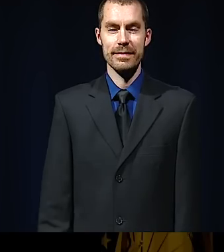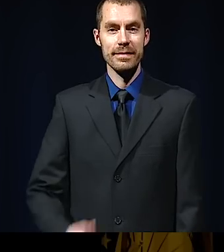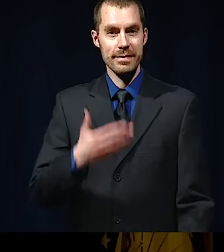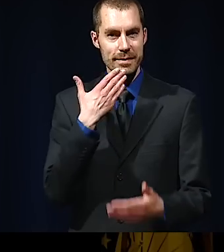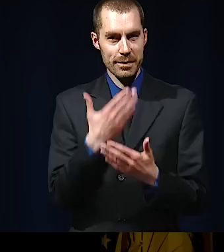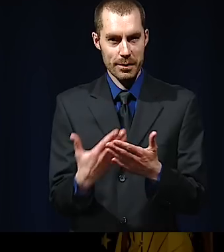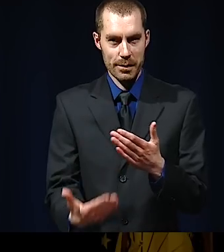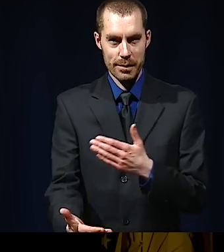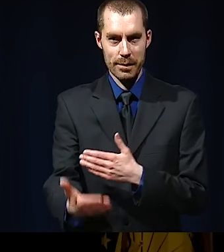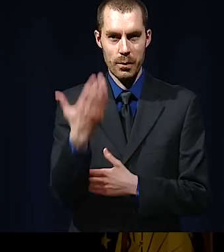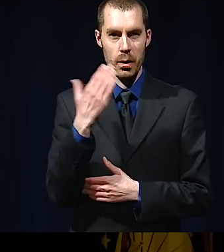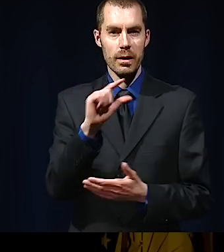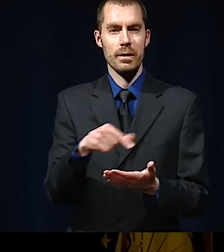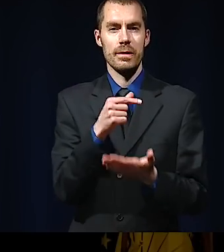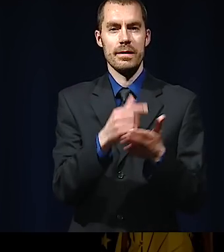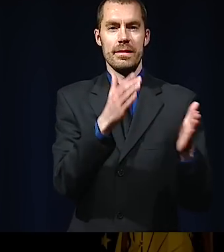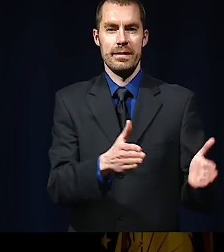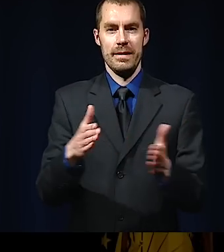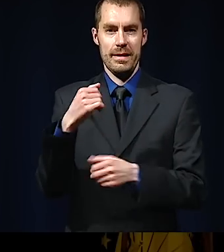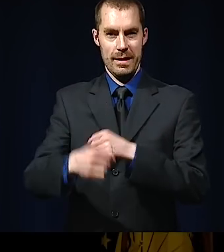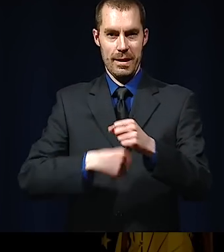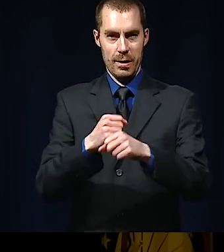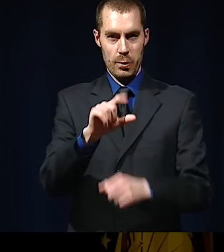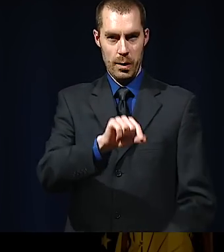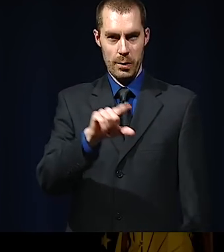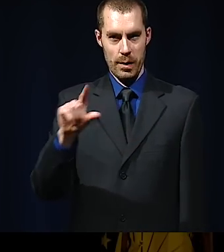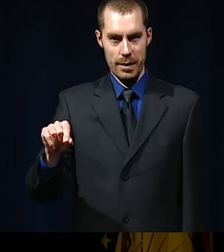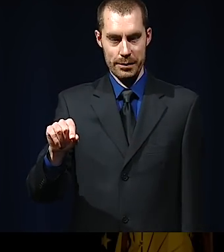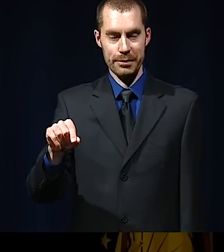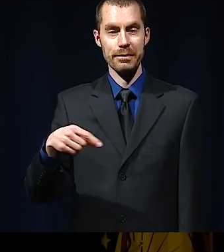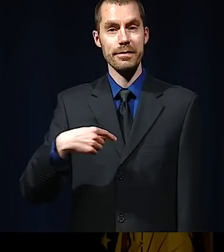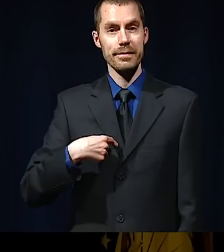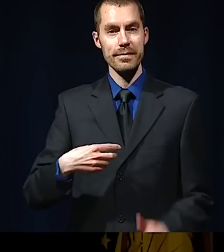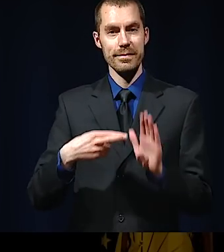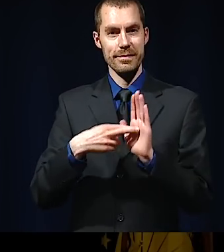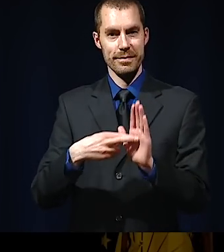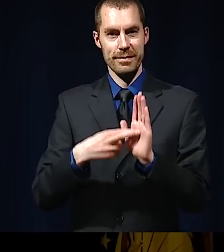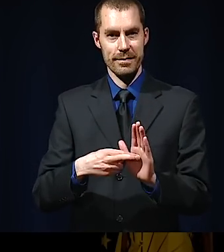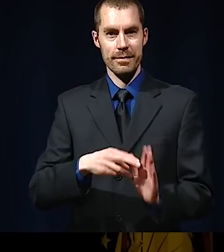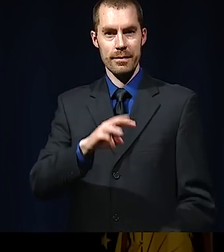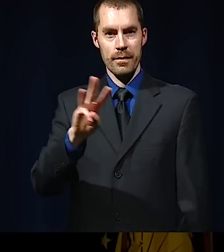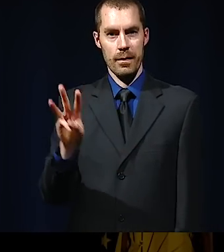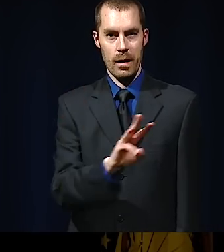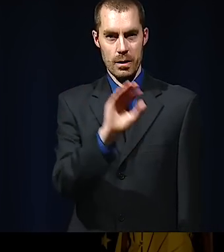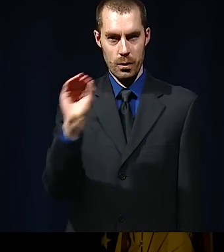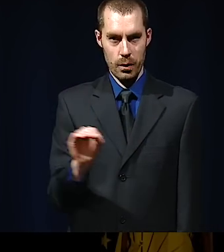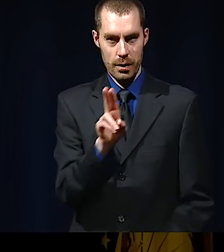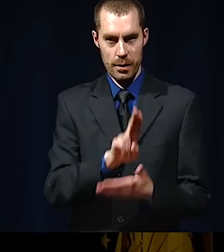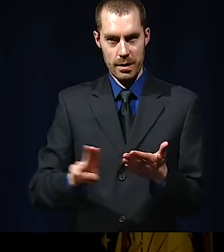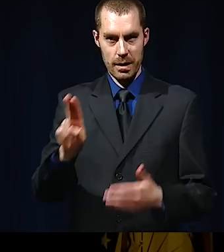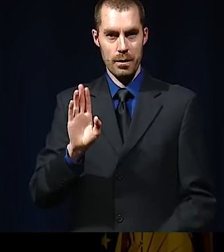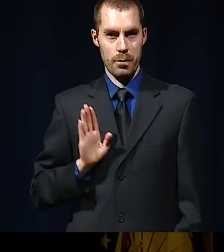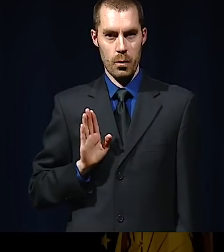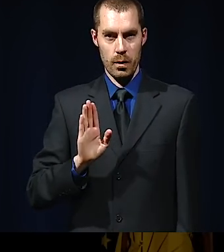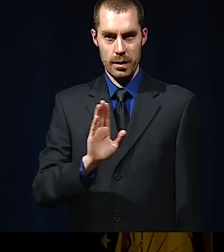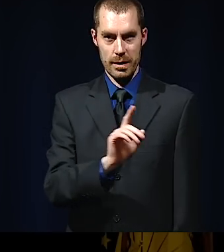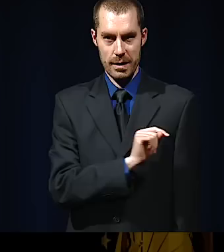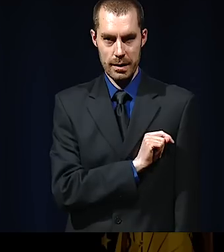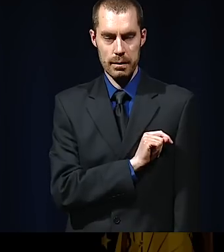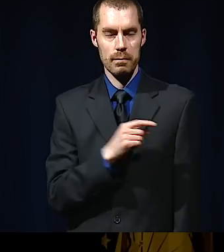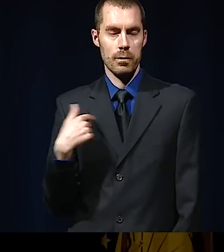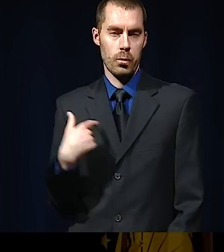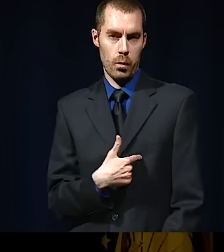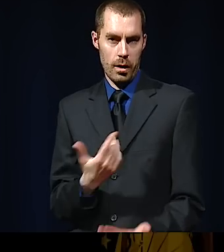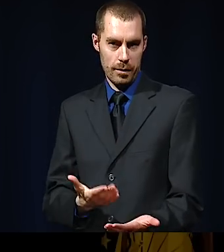Good morning, 2020 graduates. On behalf of the Western Oregon University Board of Trustees, I want to